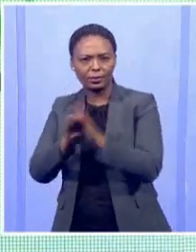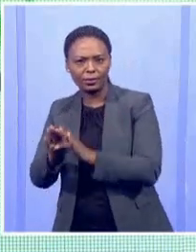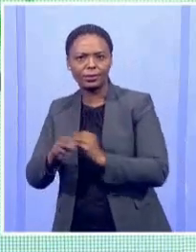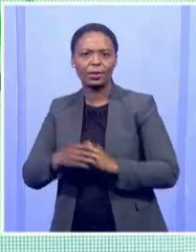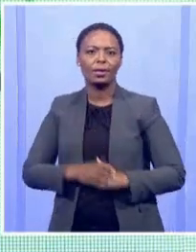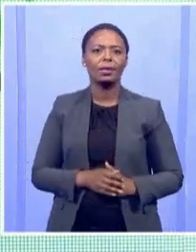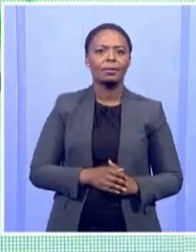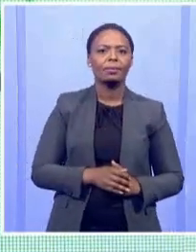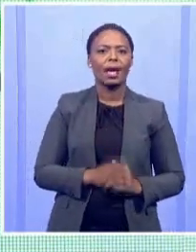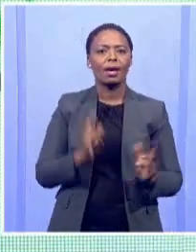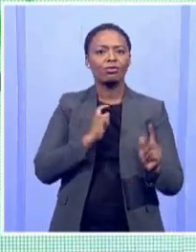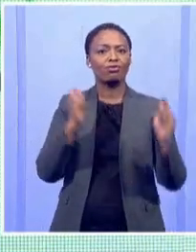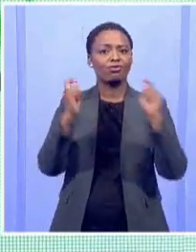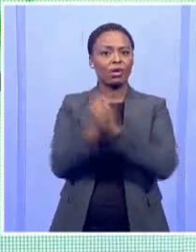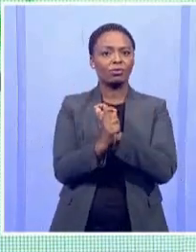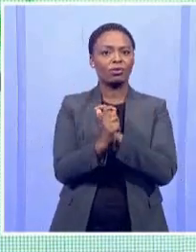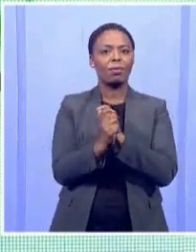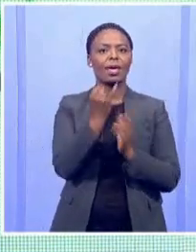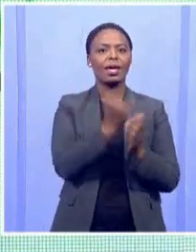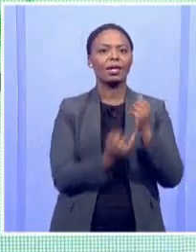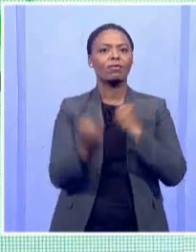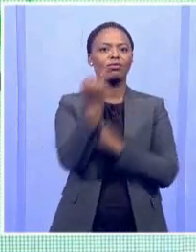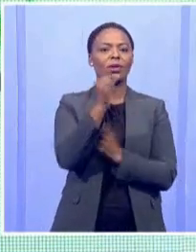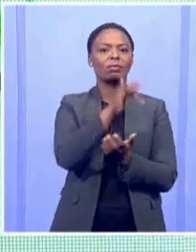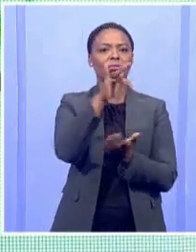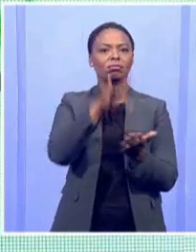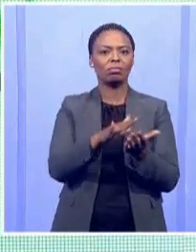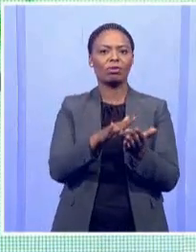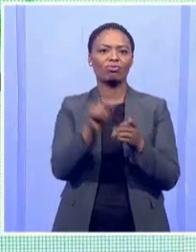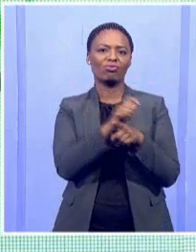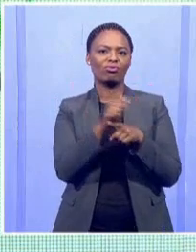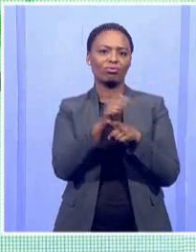from individual-centered training skills